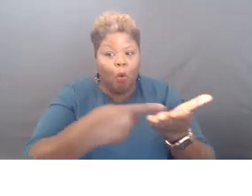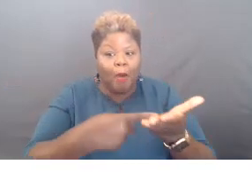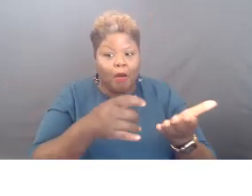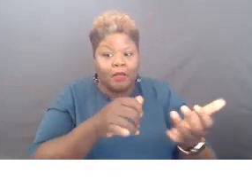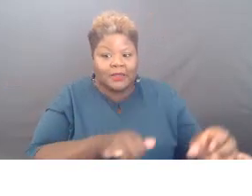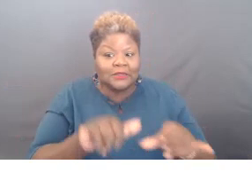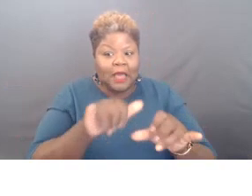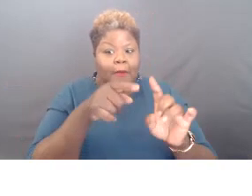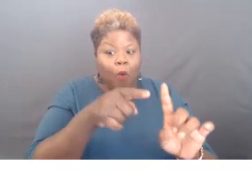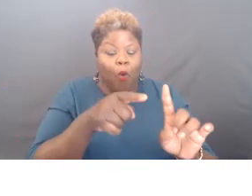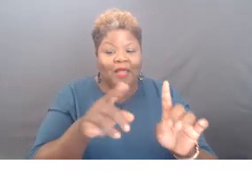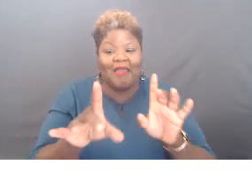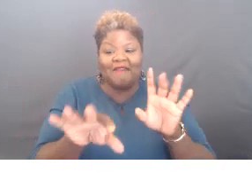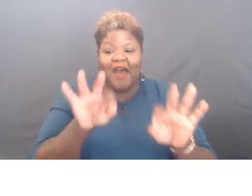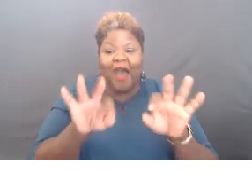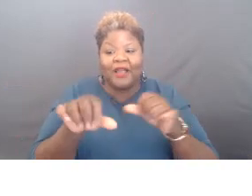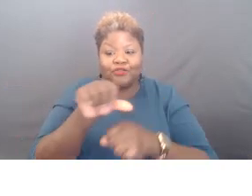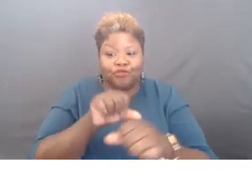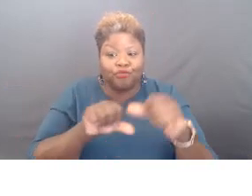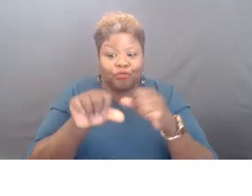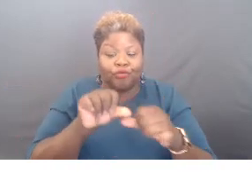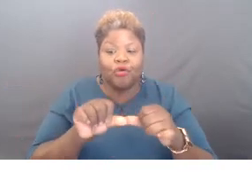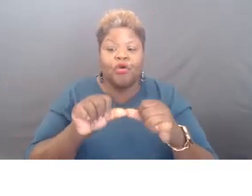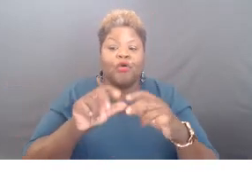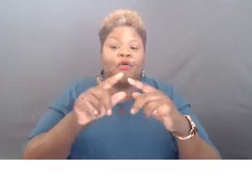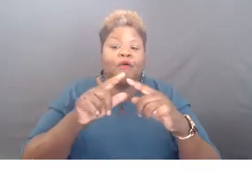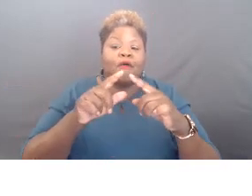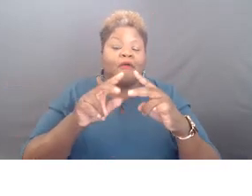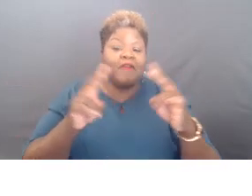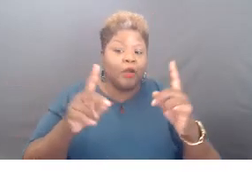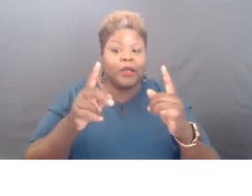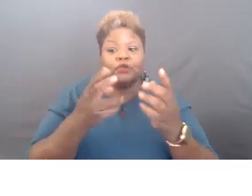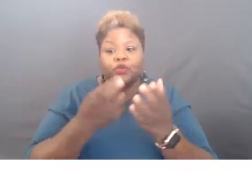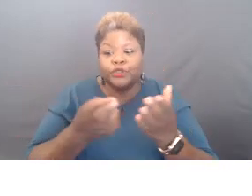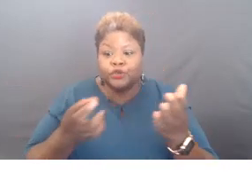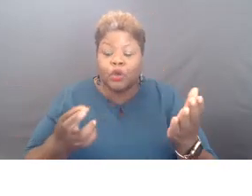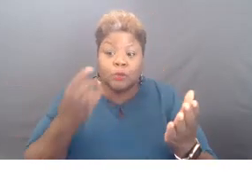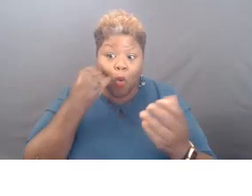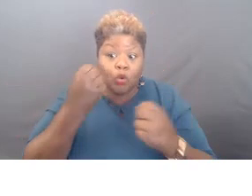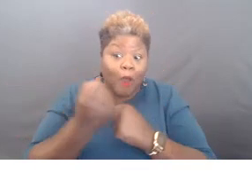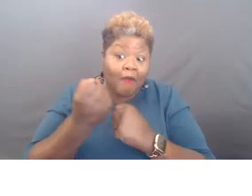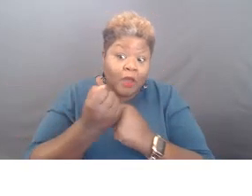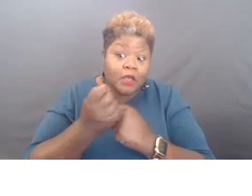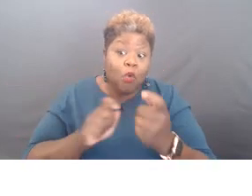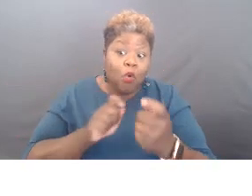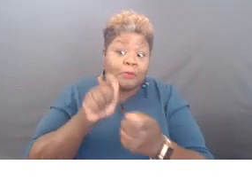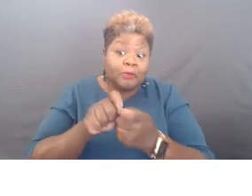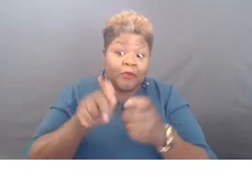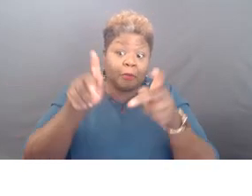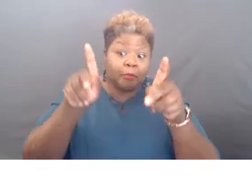one another and the resources they need. If you're particularly advocating for a certain group of people who may need